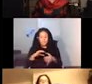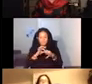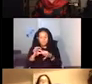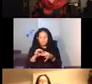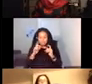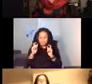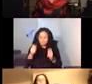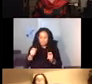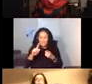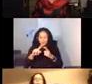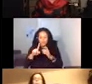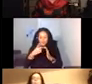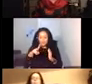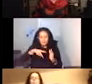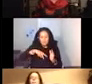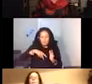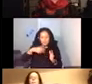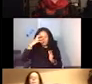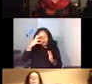of the Royal Society of Medicine.